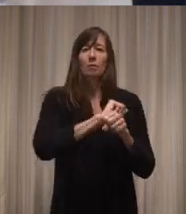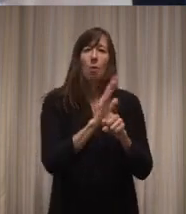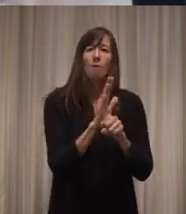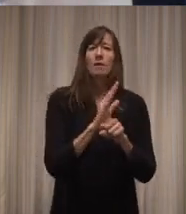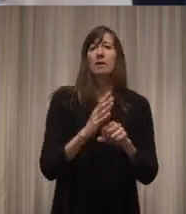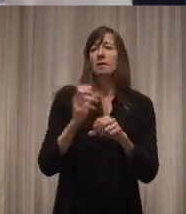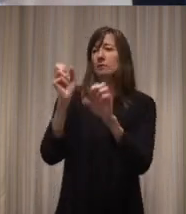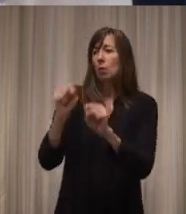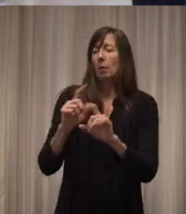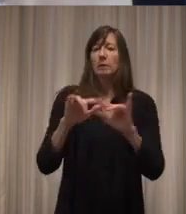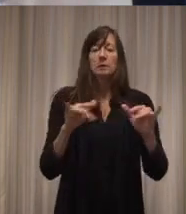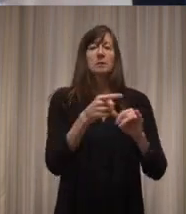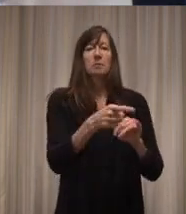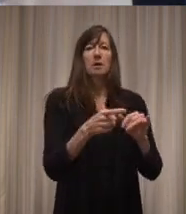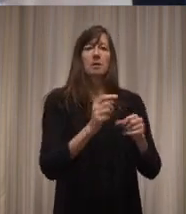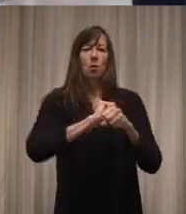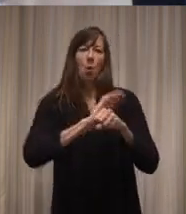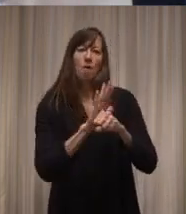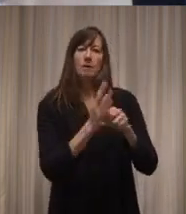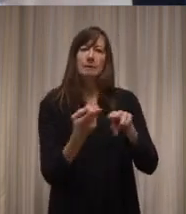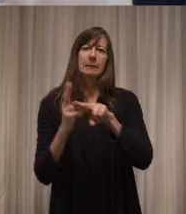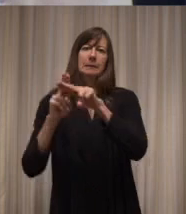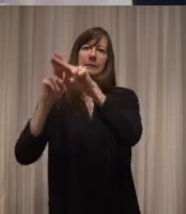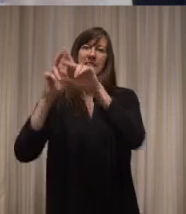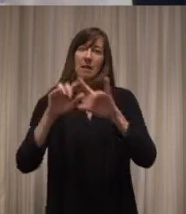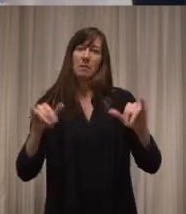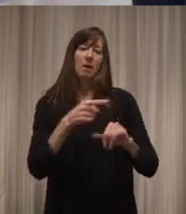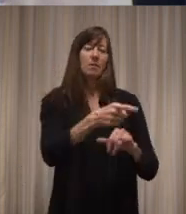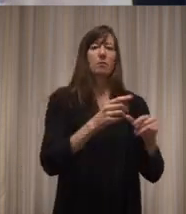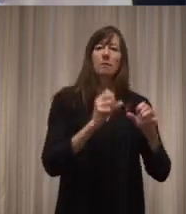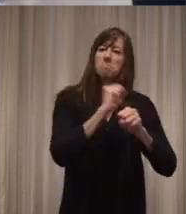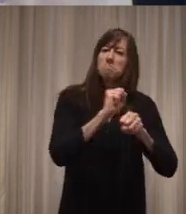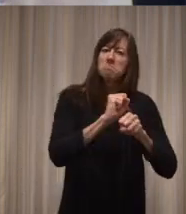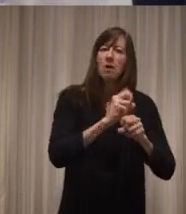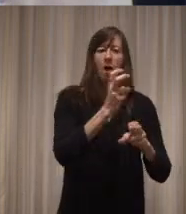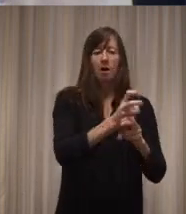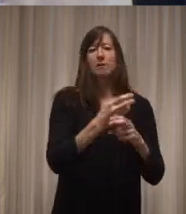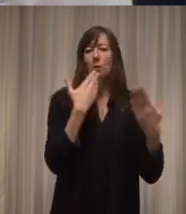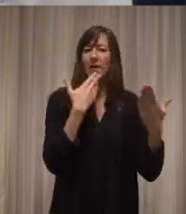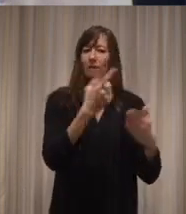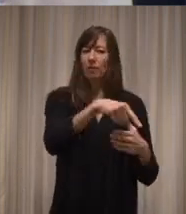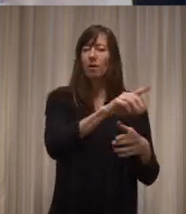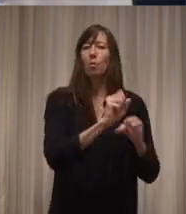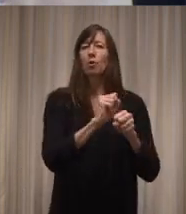and COVID is resurging. And I want to thank them all also for their work. You can call them, you can reach